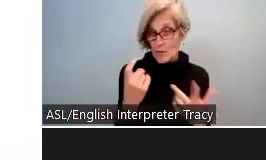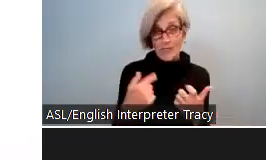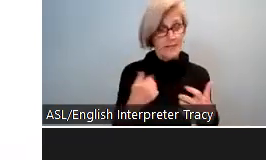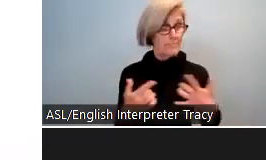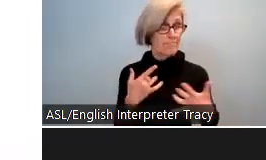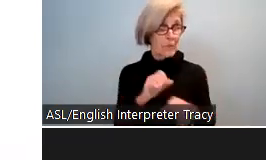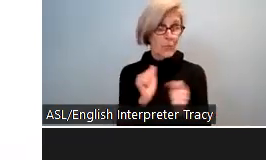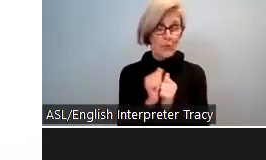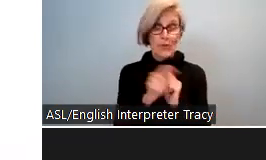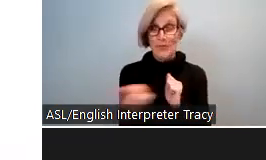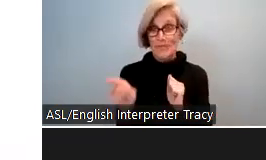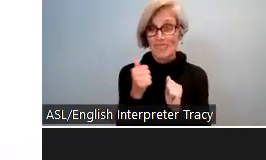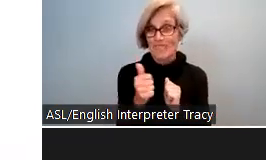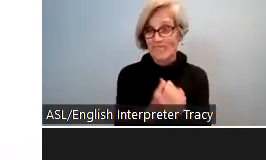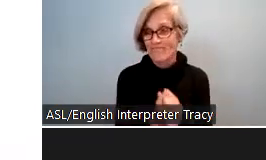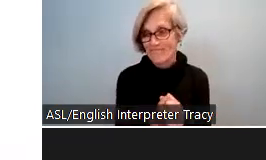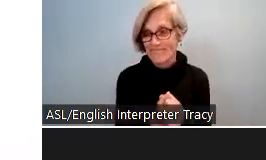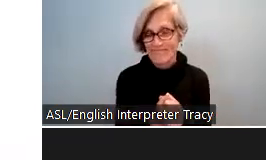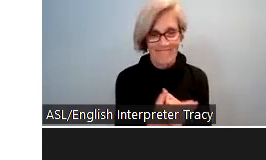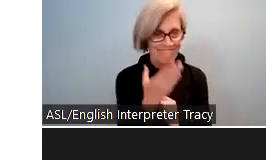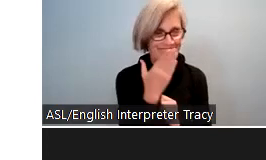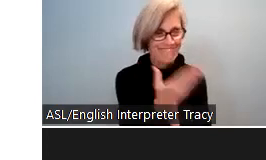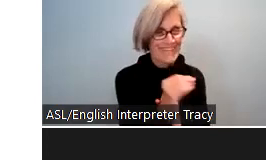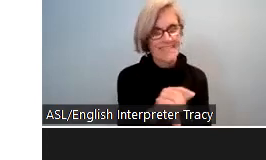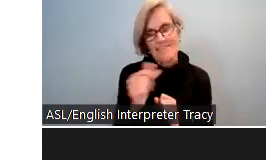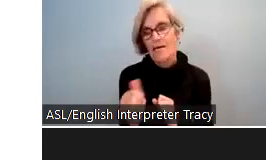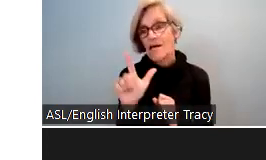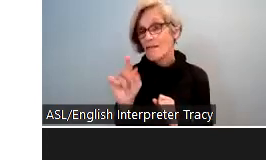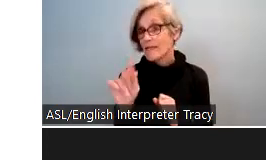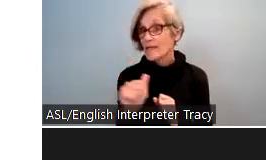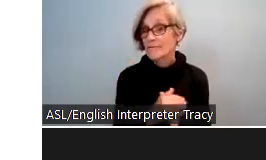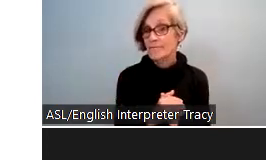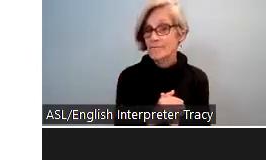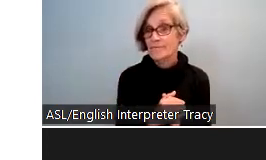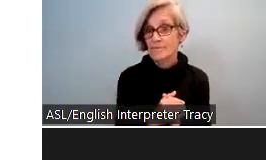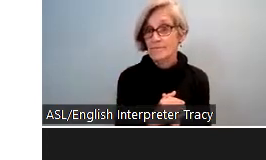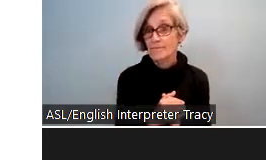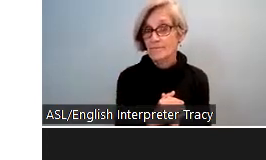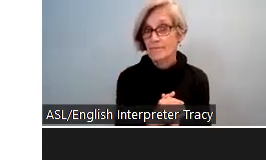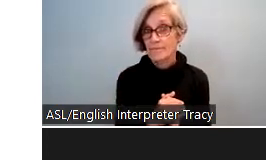all. Thanks, Marina. And Alina, I'll let you MC the SCAG folks.